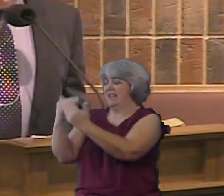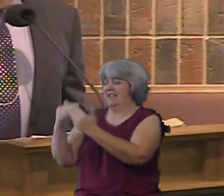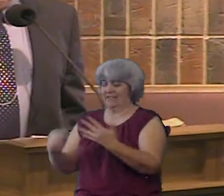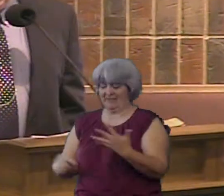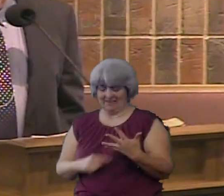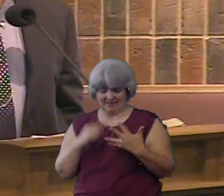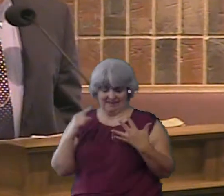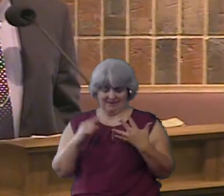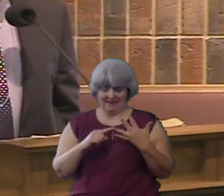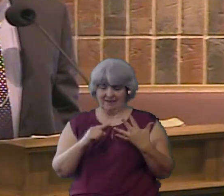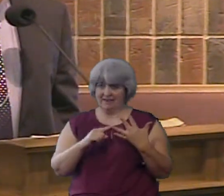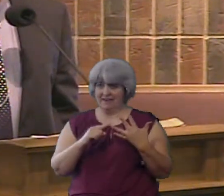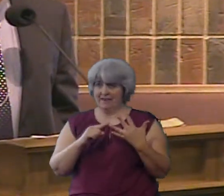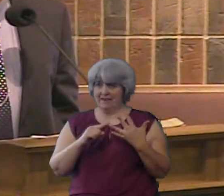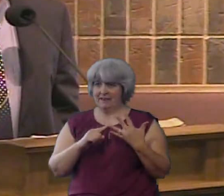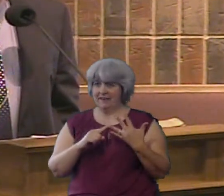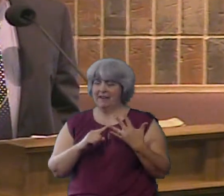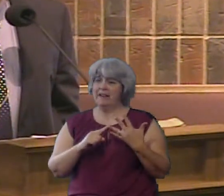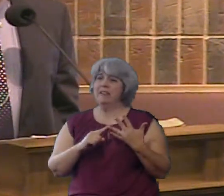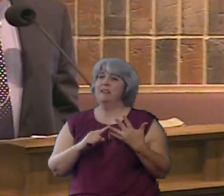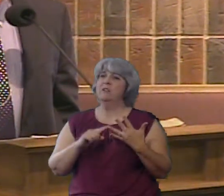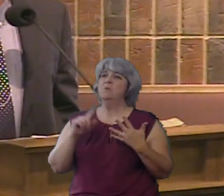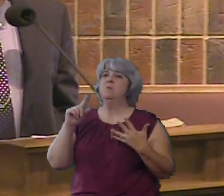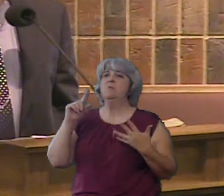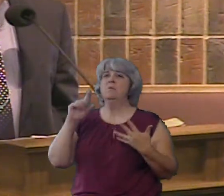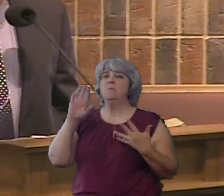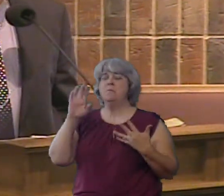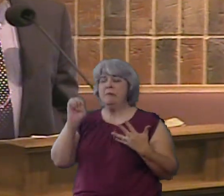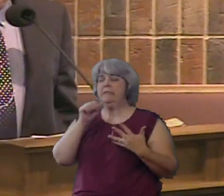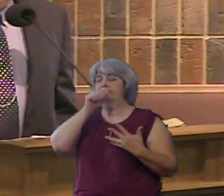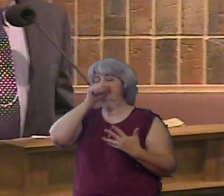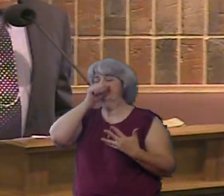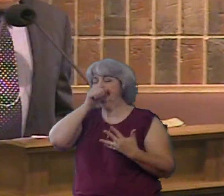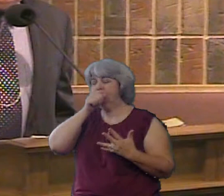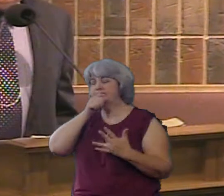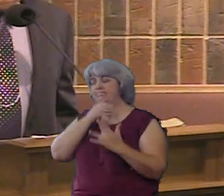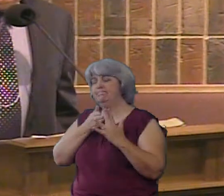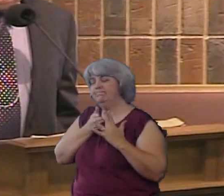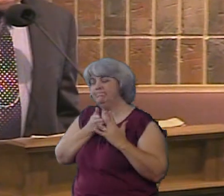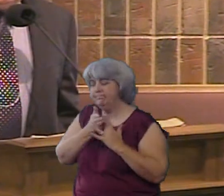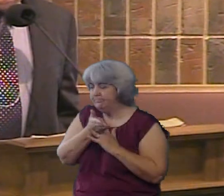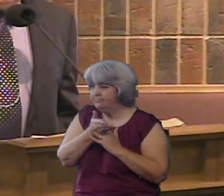to embody the very idea of resiliency.